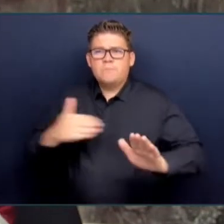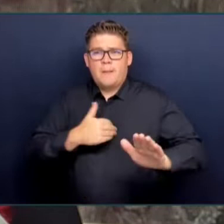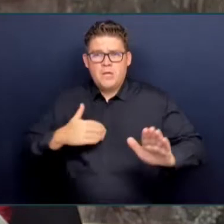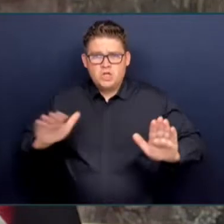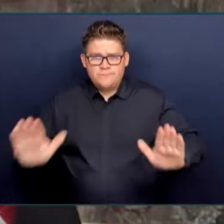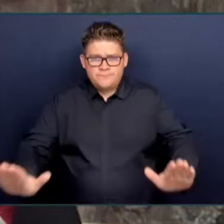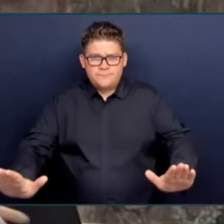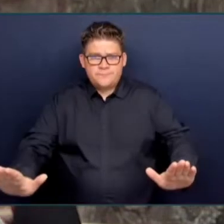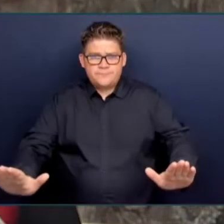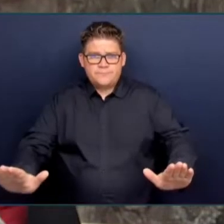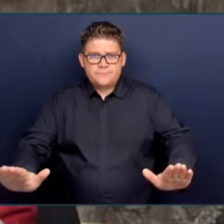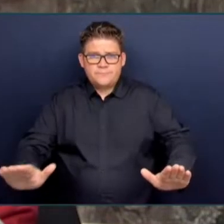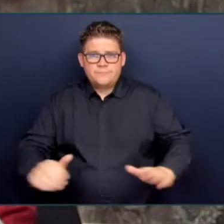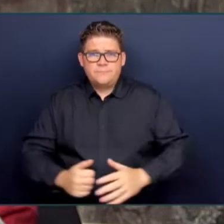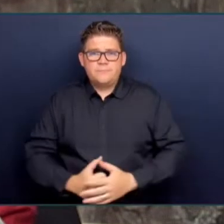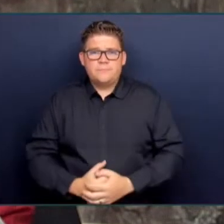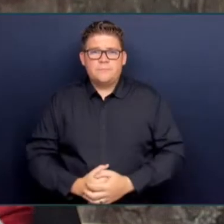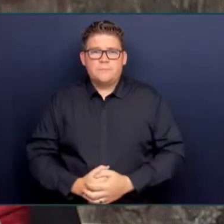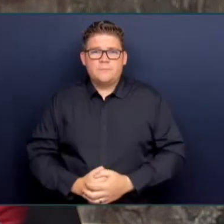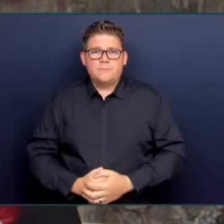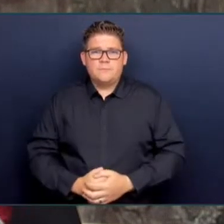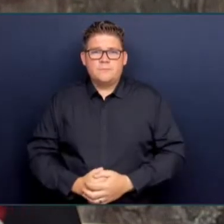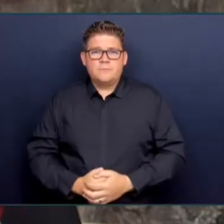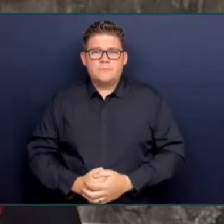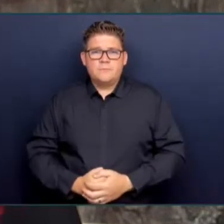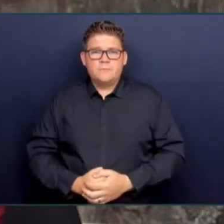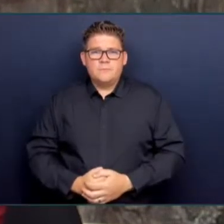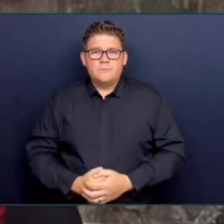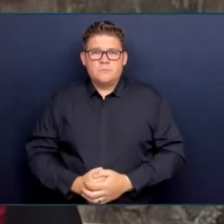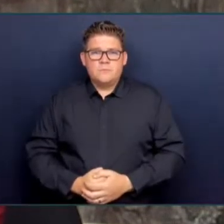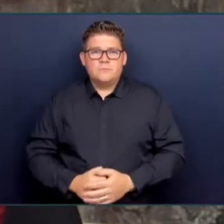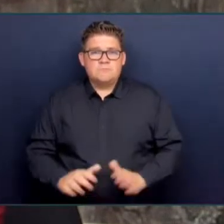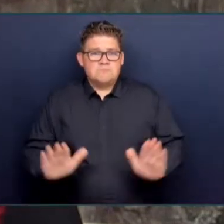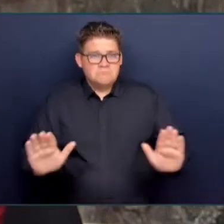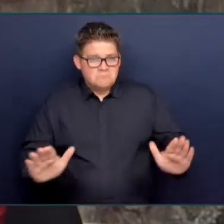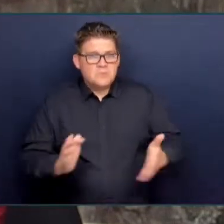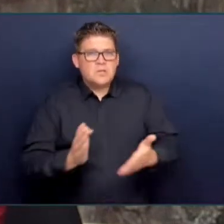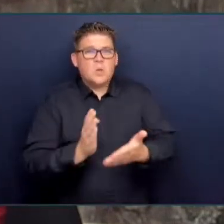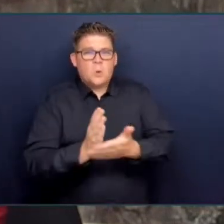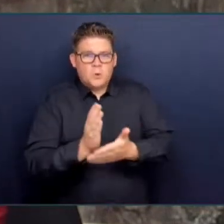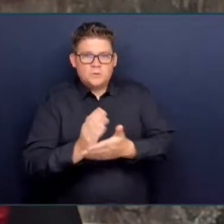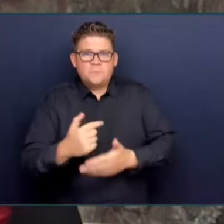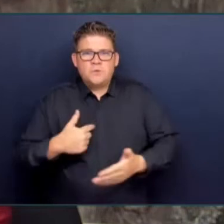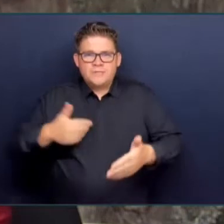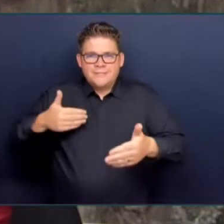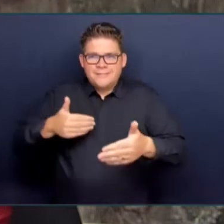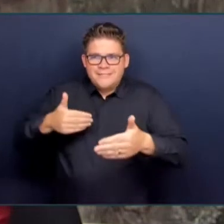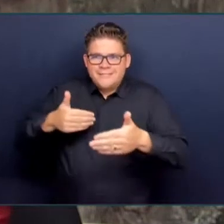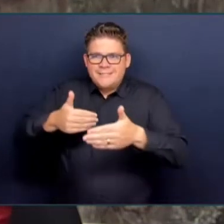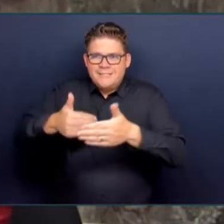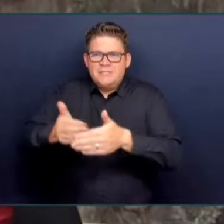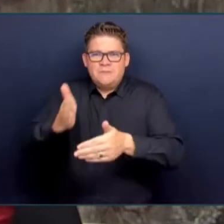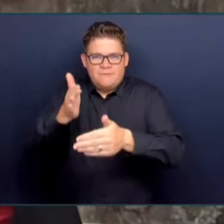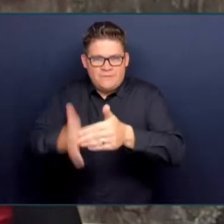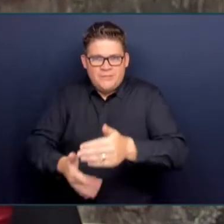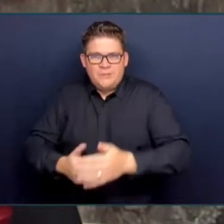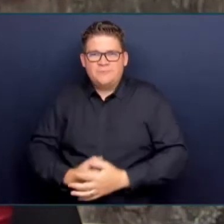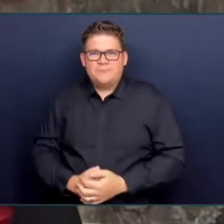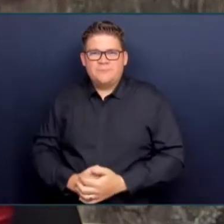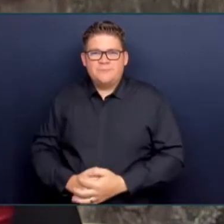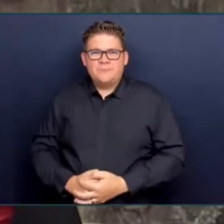It's okay. We are almost done. Please, continue. 15 years after they brought that